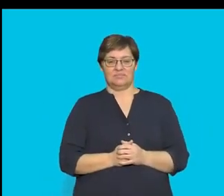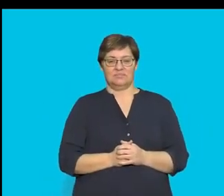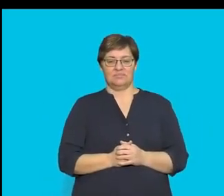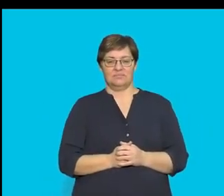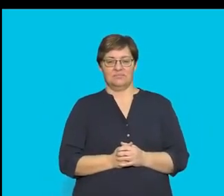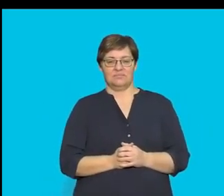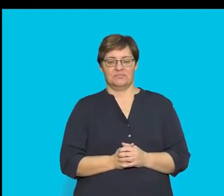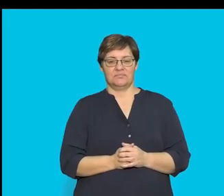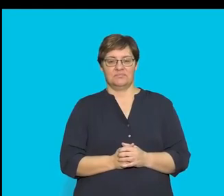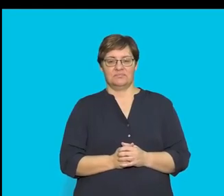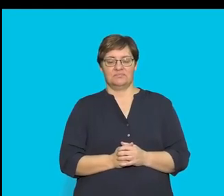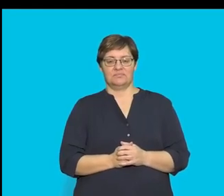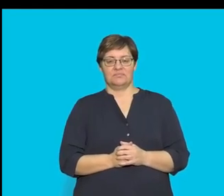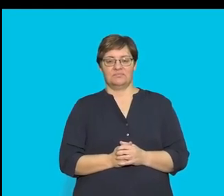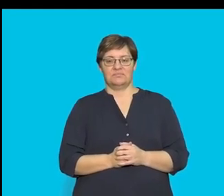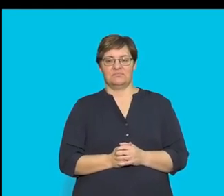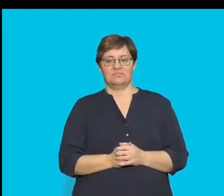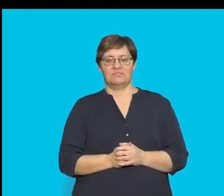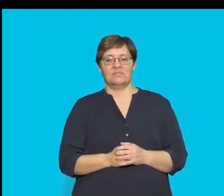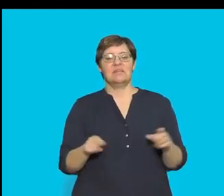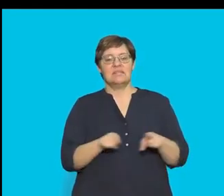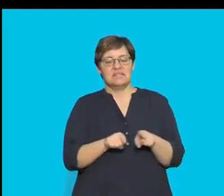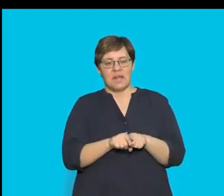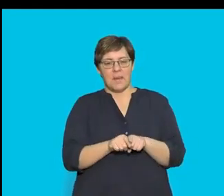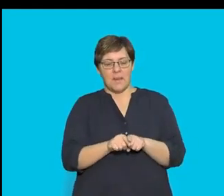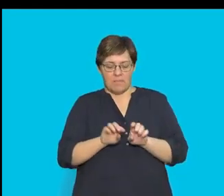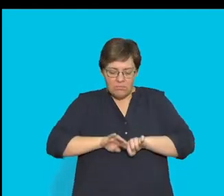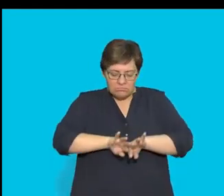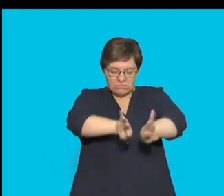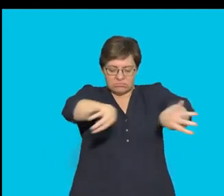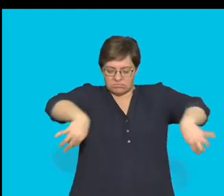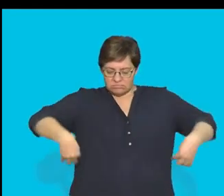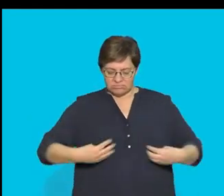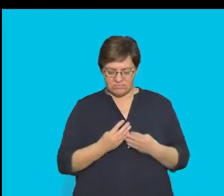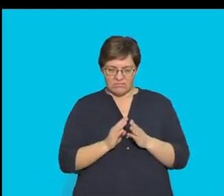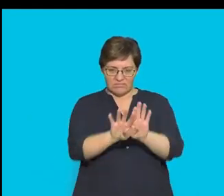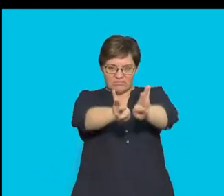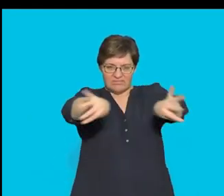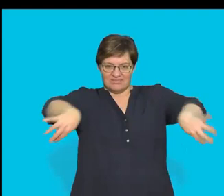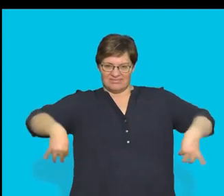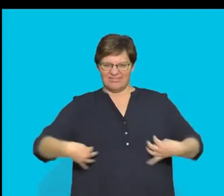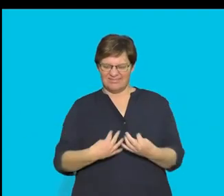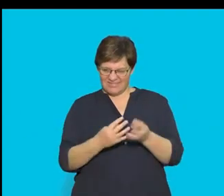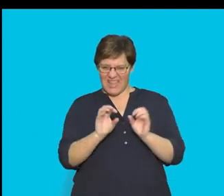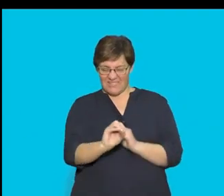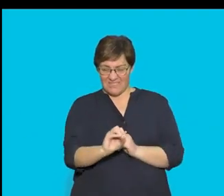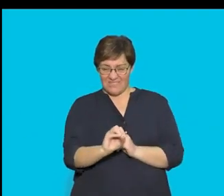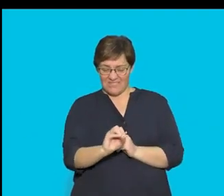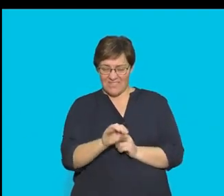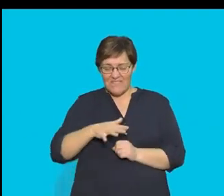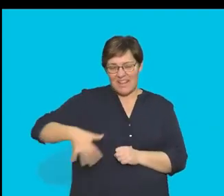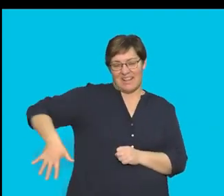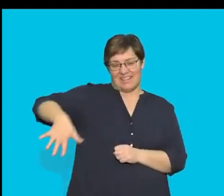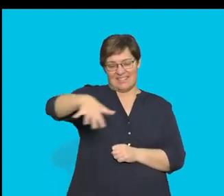And it's like a gravitational field or an electrostatic field, but the only thing is that when we